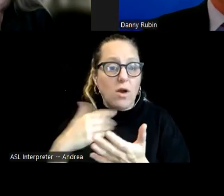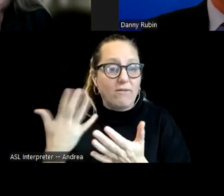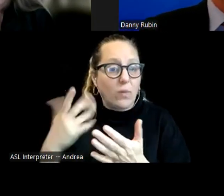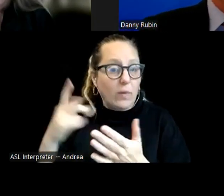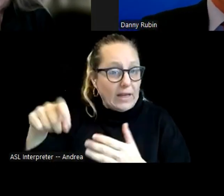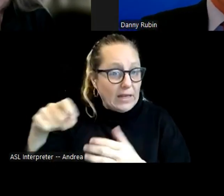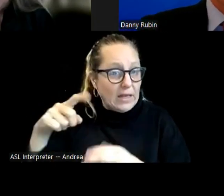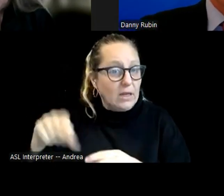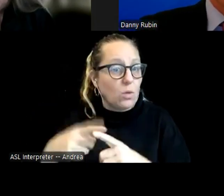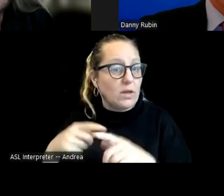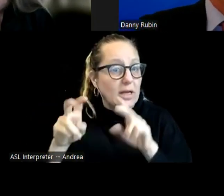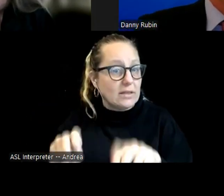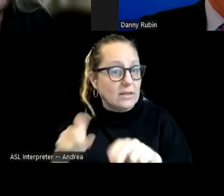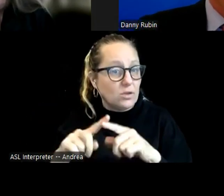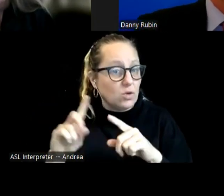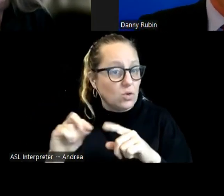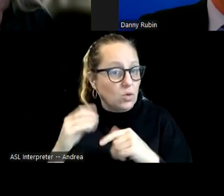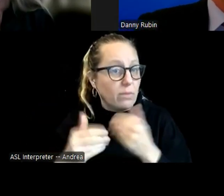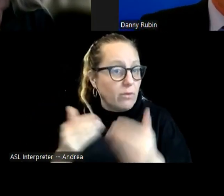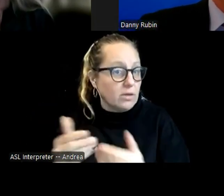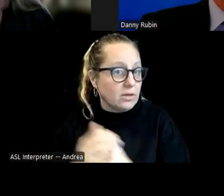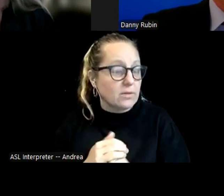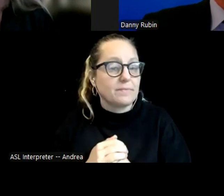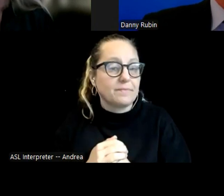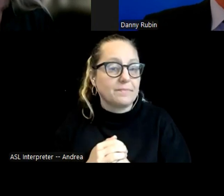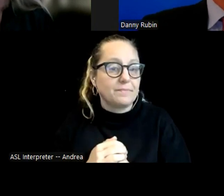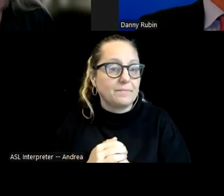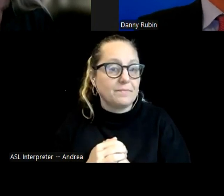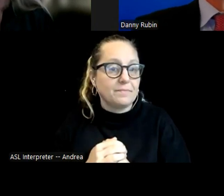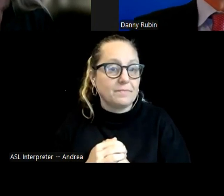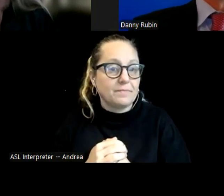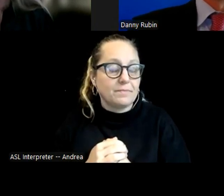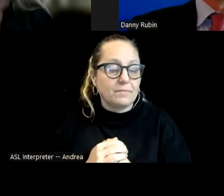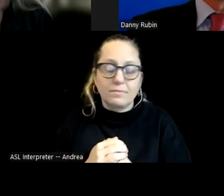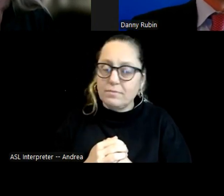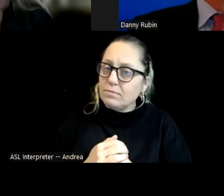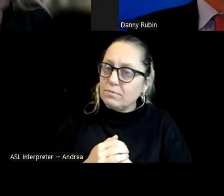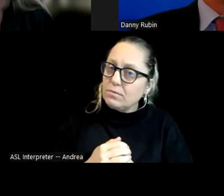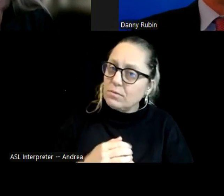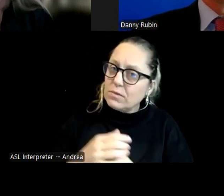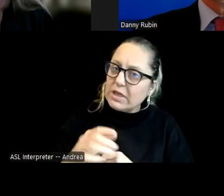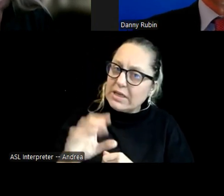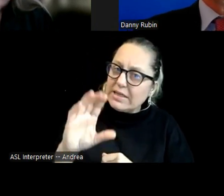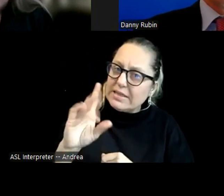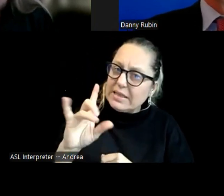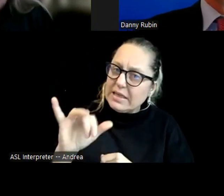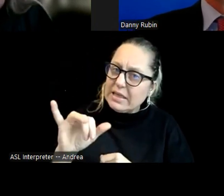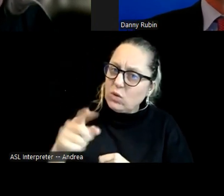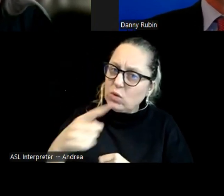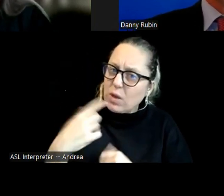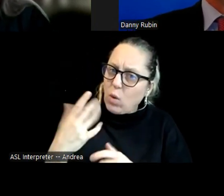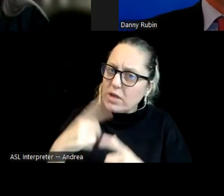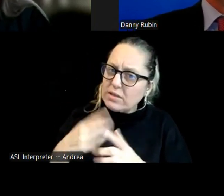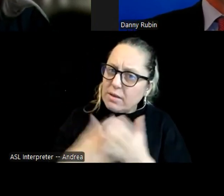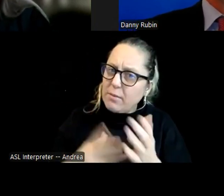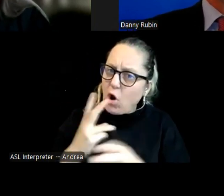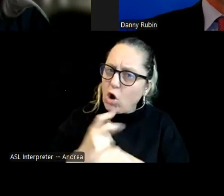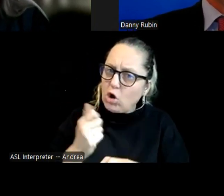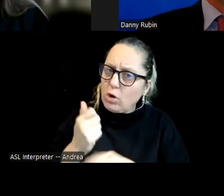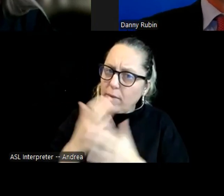when they sit down to do the processes. What would you say to that, Cindy? What are some of the tougher aspects